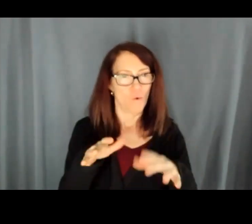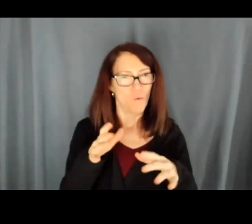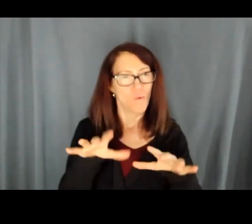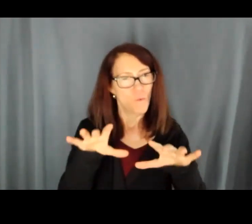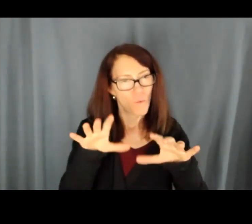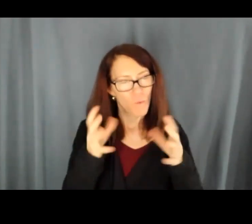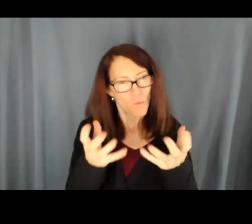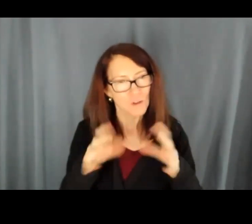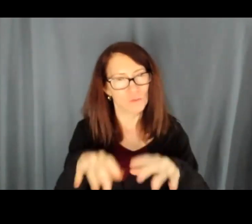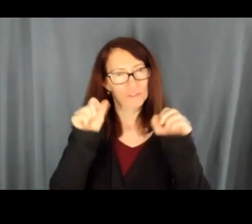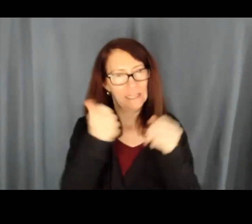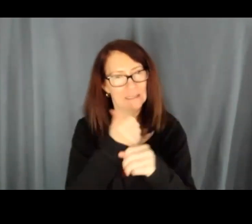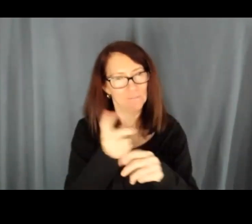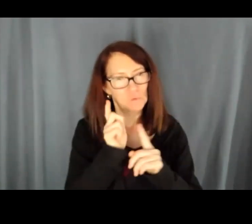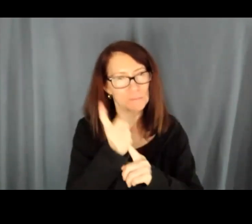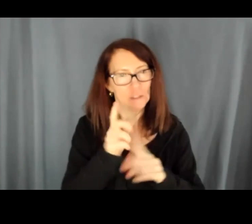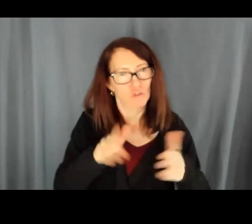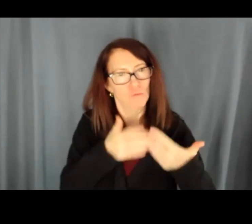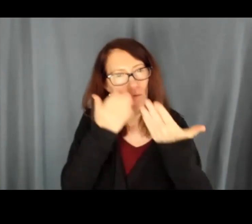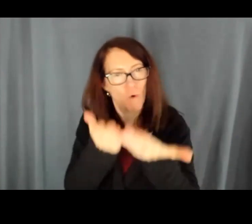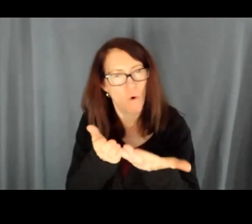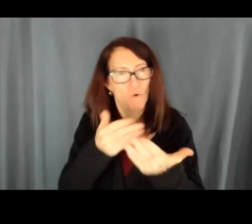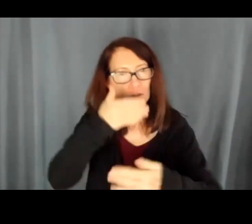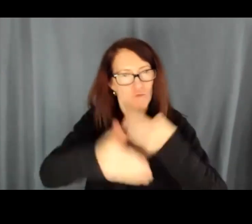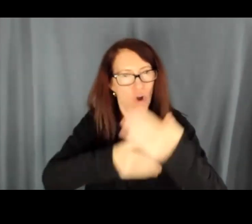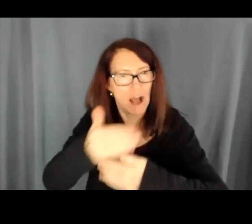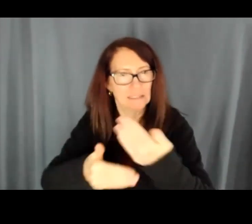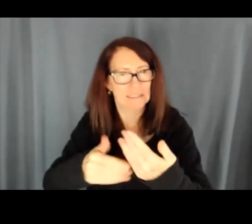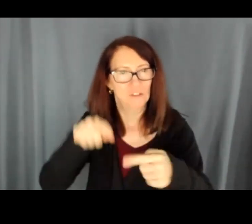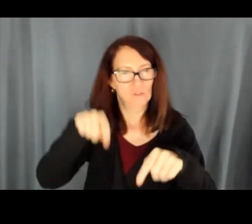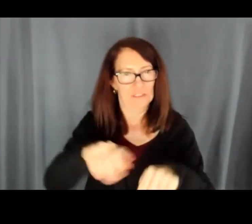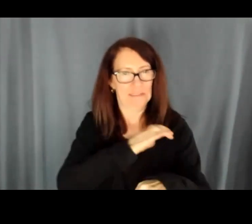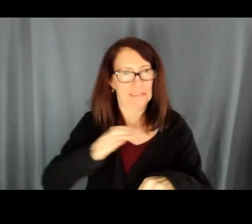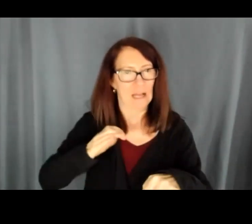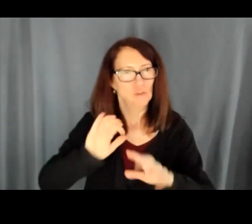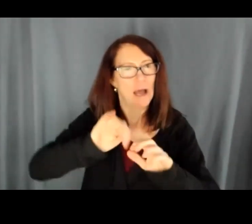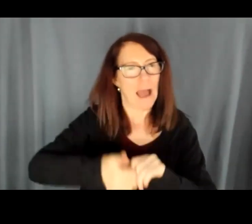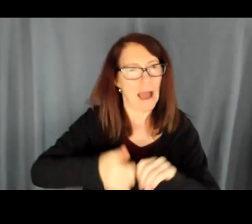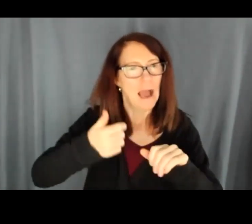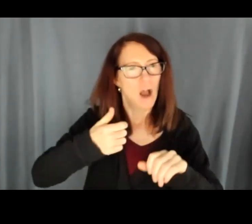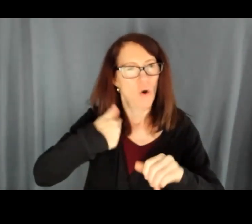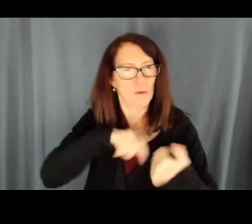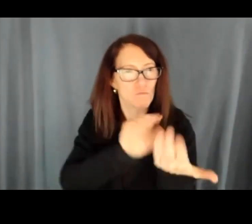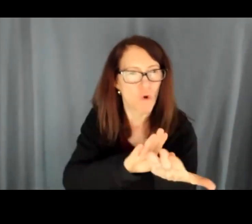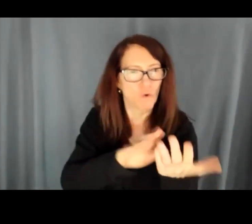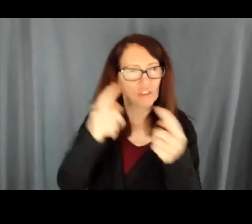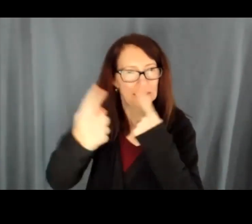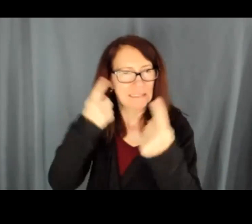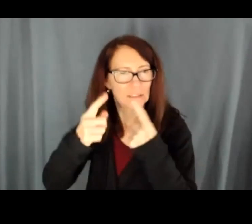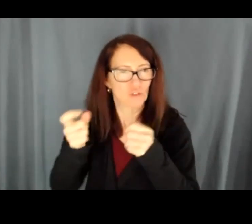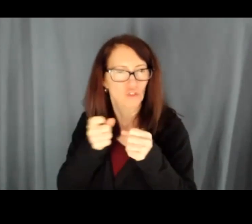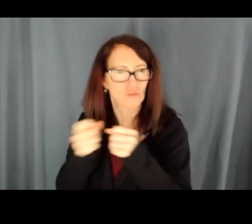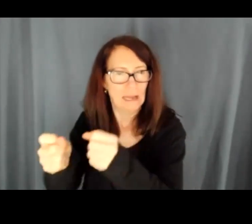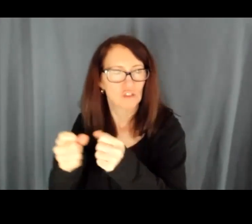the EJ Council can consider the strategy and have you all weigh in as to whether this is a good way